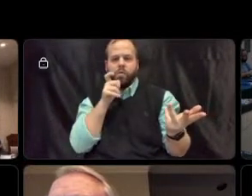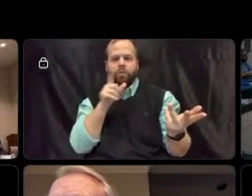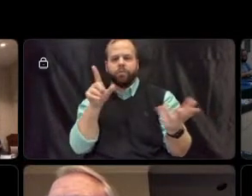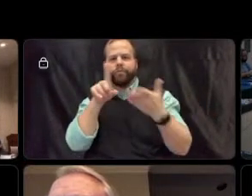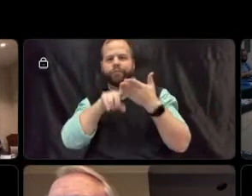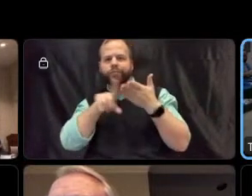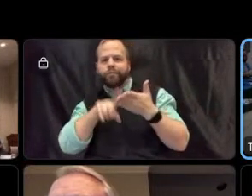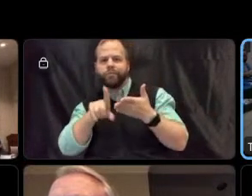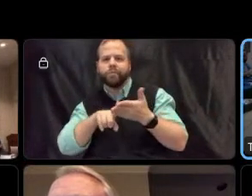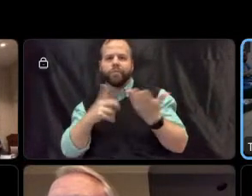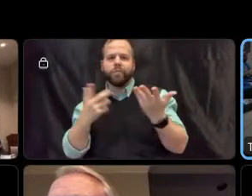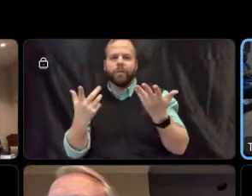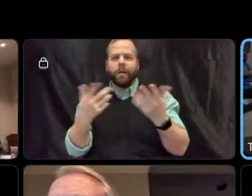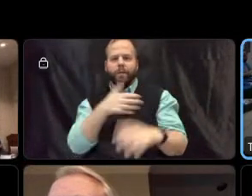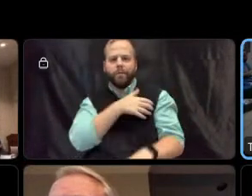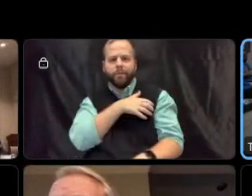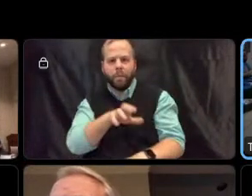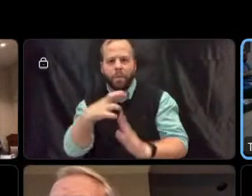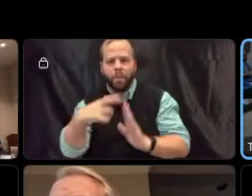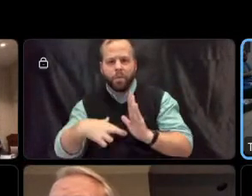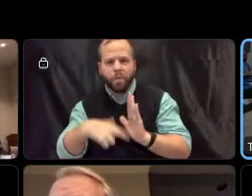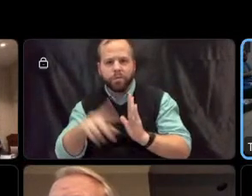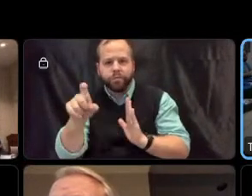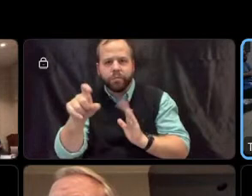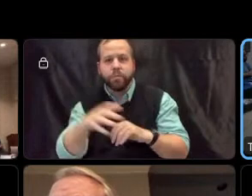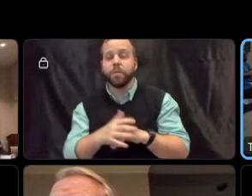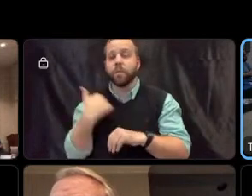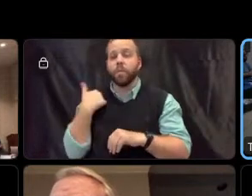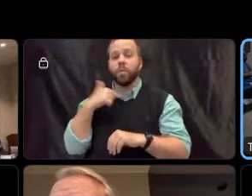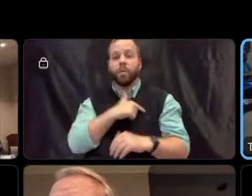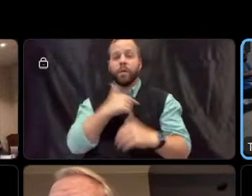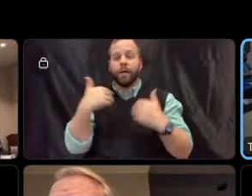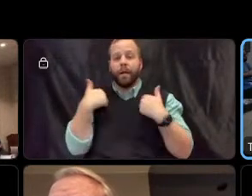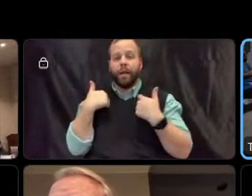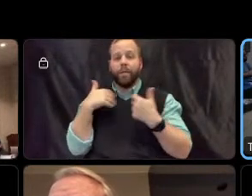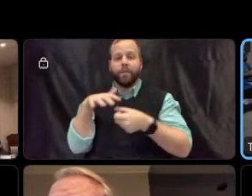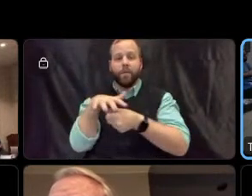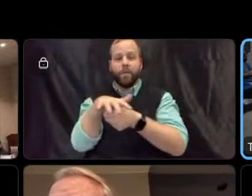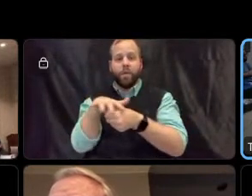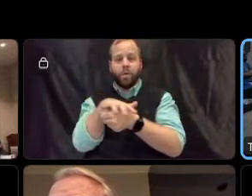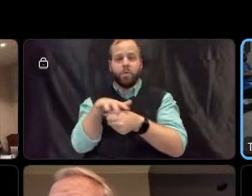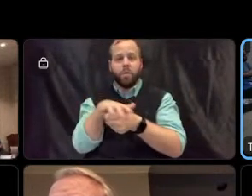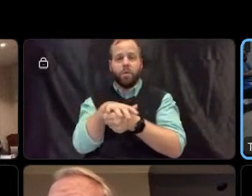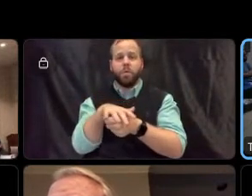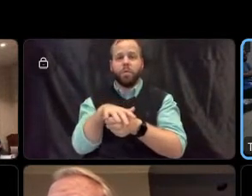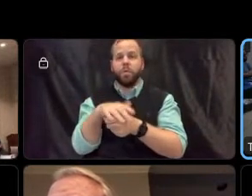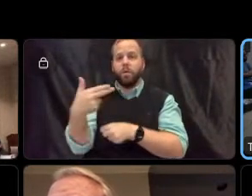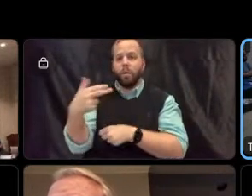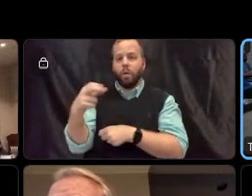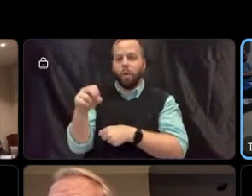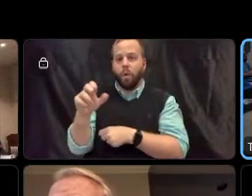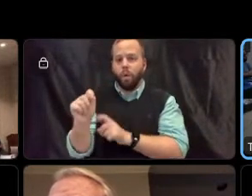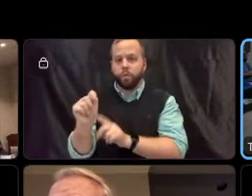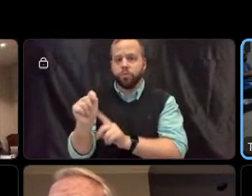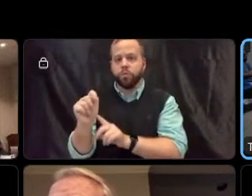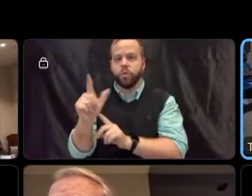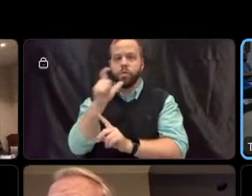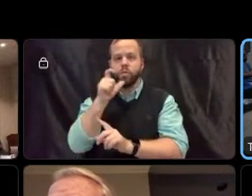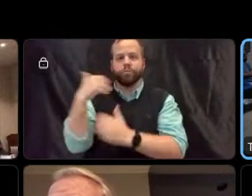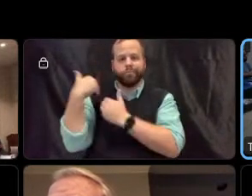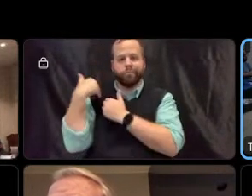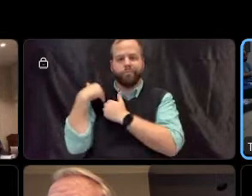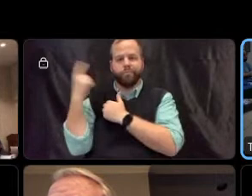So we have a local host whose job it is to kind of manage that. And